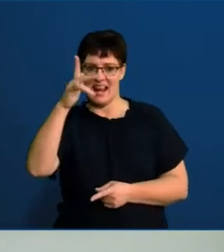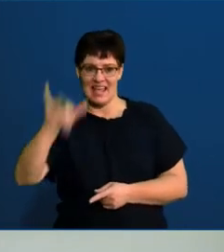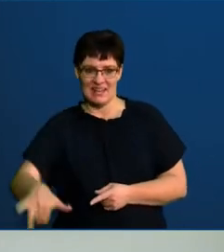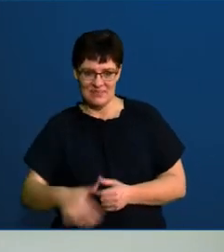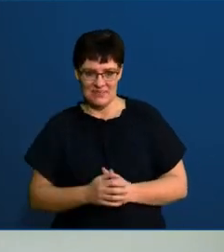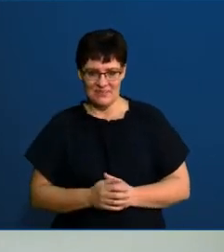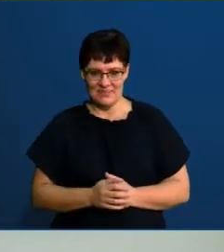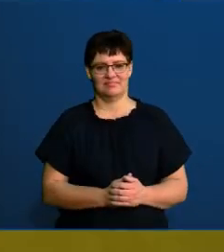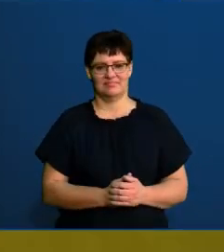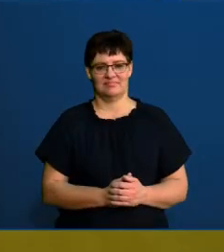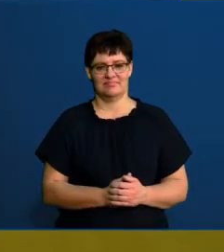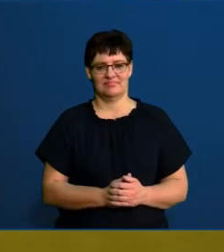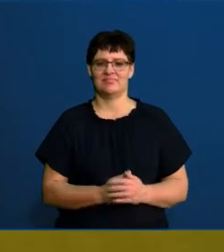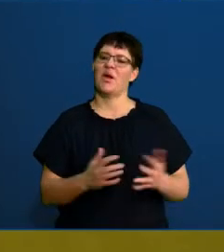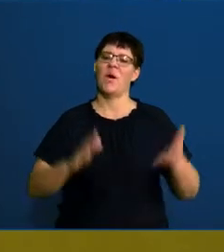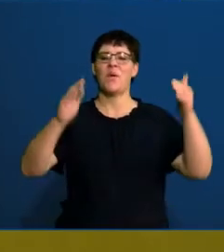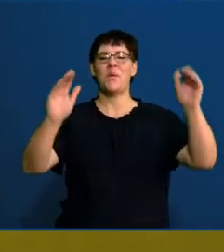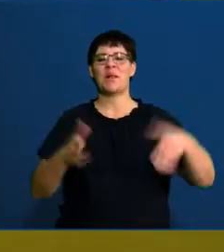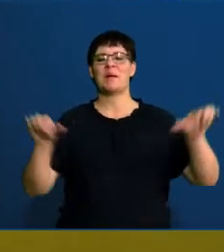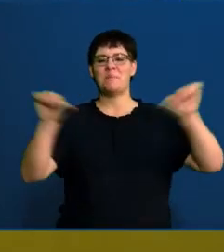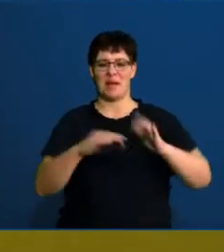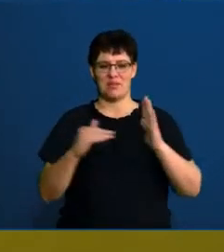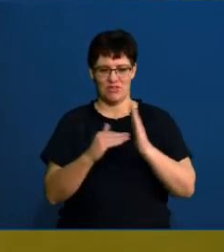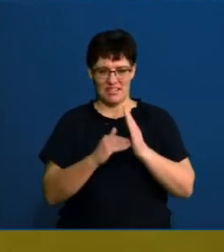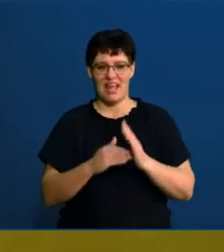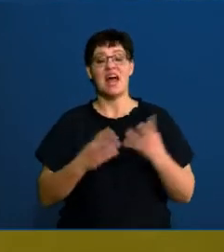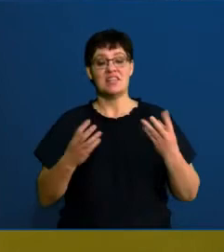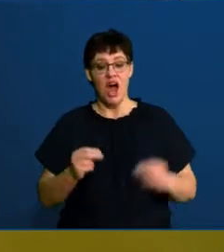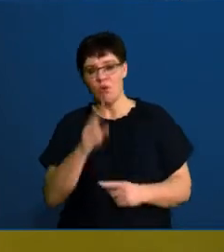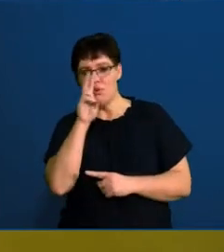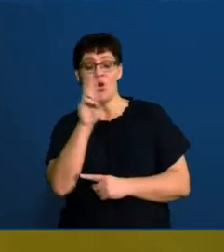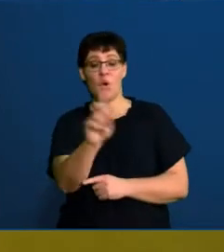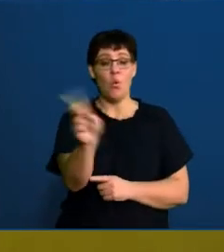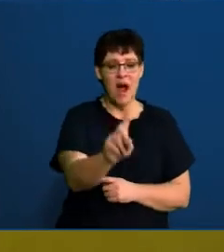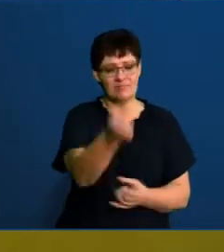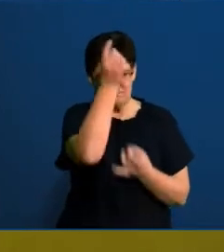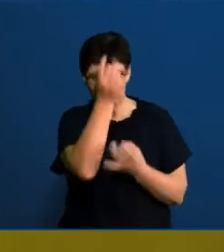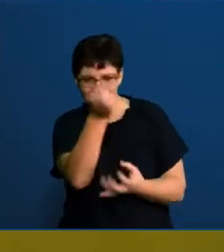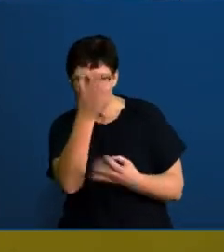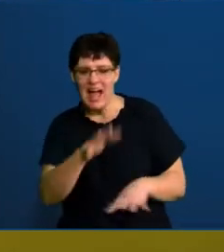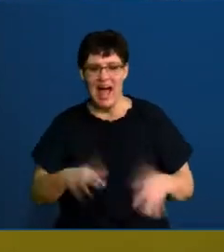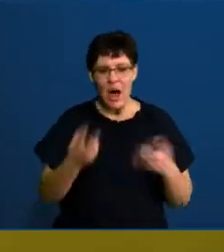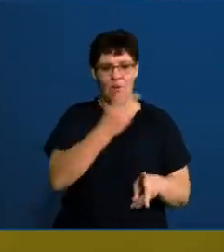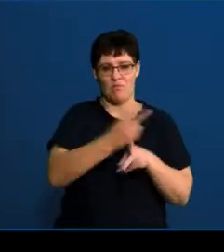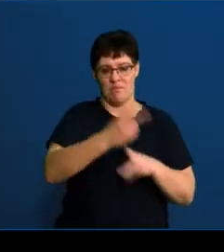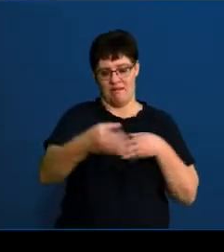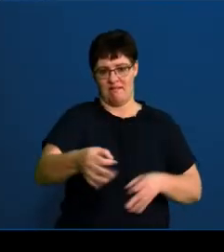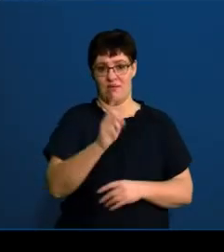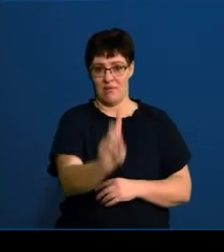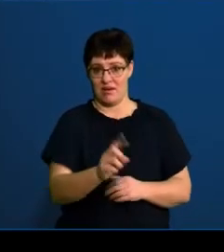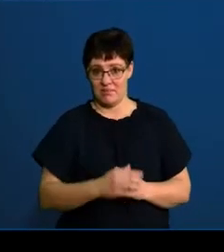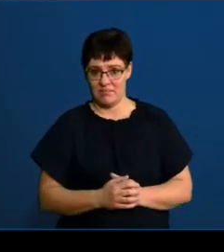you. Welcome back, Matrix. We're now going to be looking at tips for preparing you for paper 1. Oh, I don't